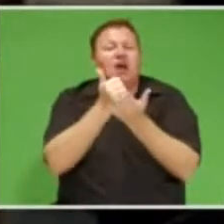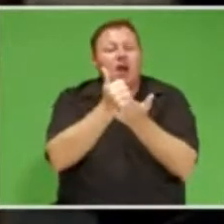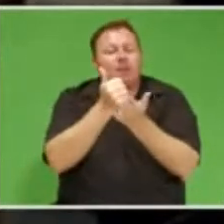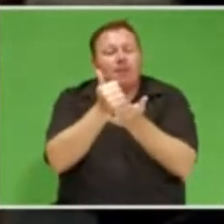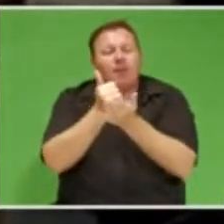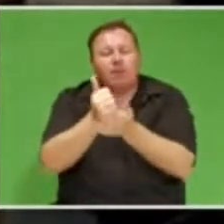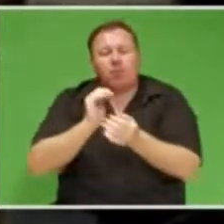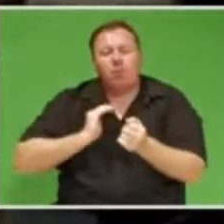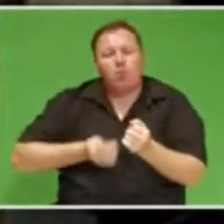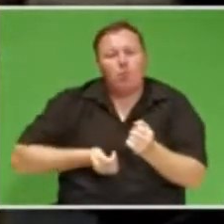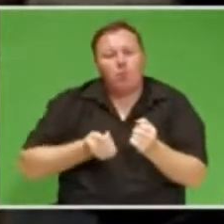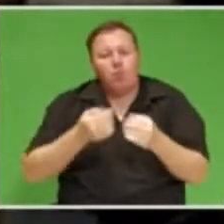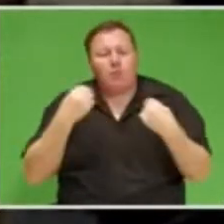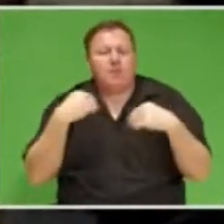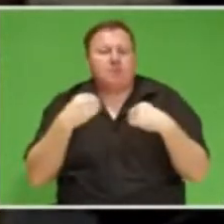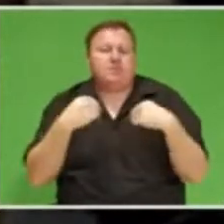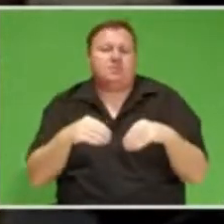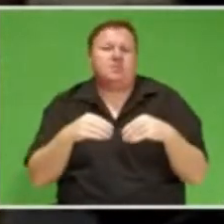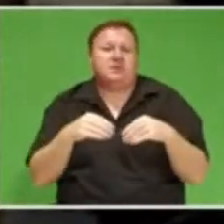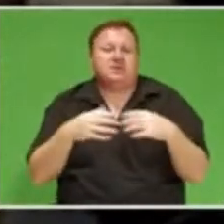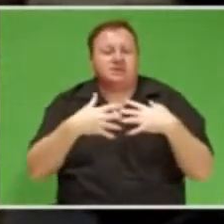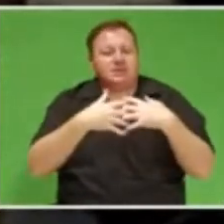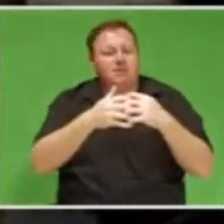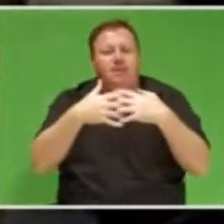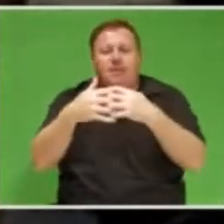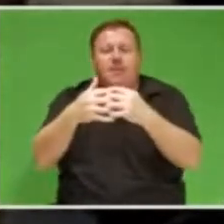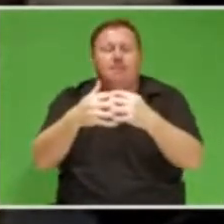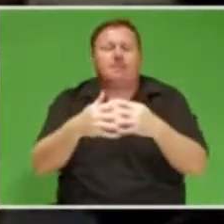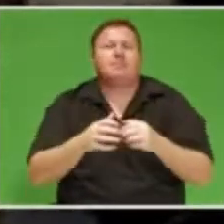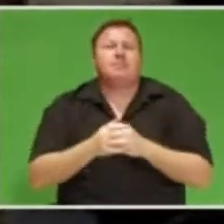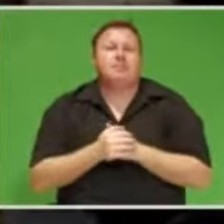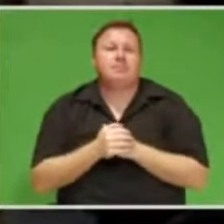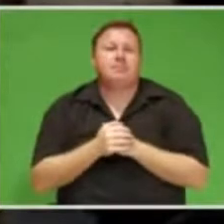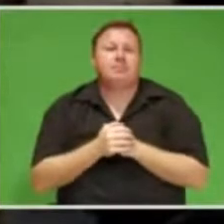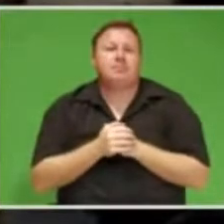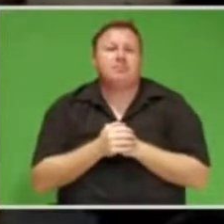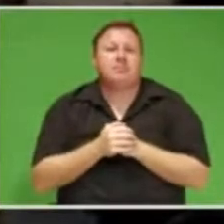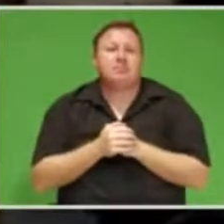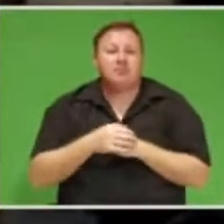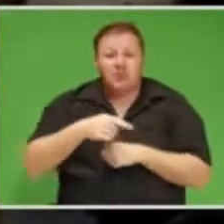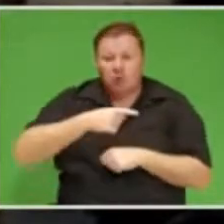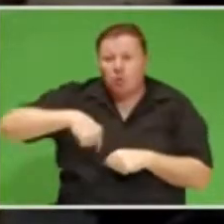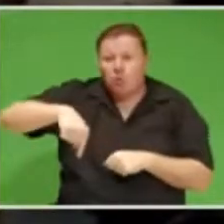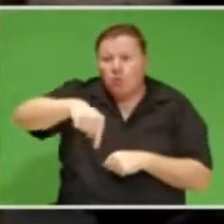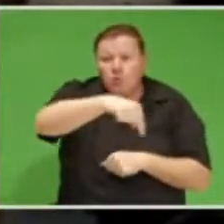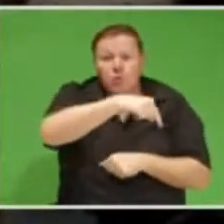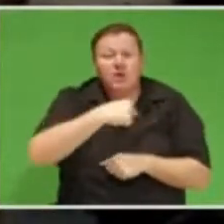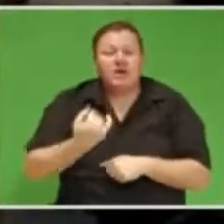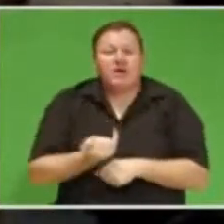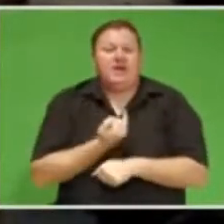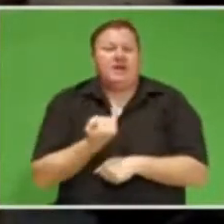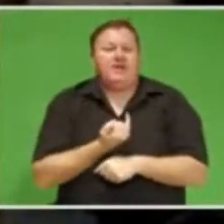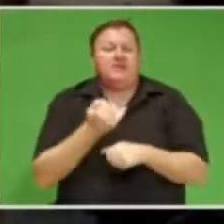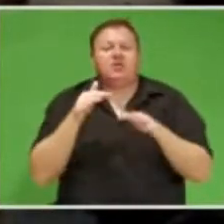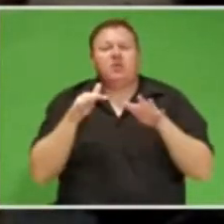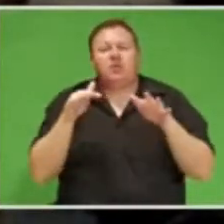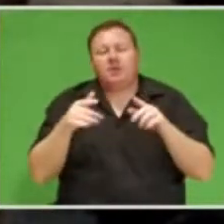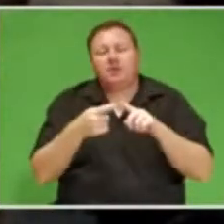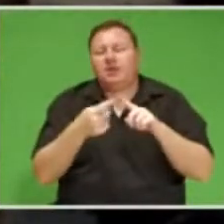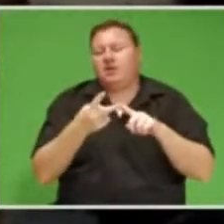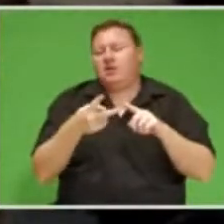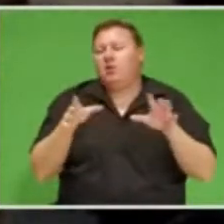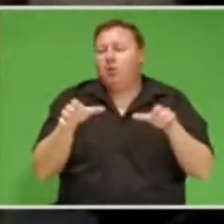businesses. We must all play our part as individuals, as well as in institutions and